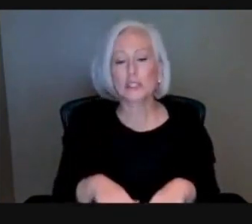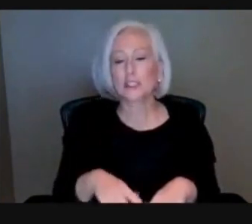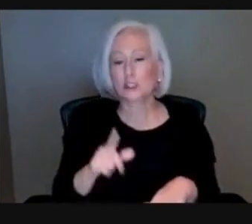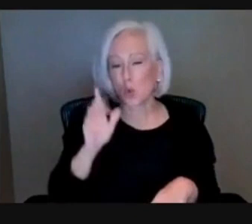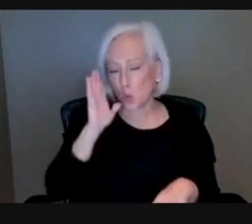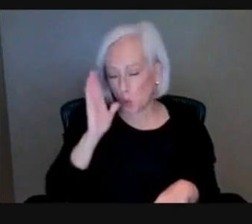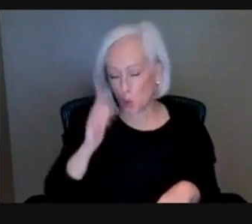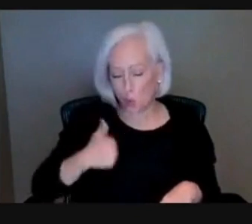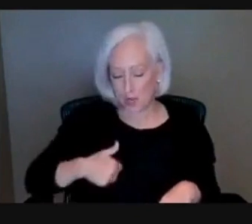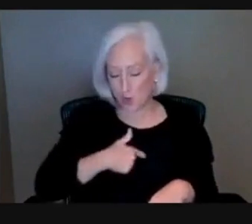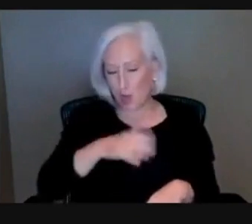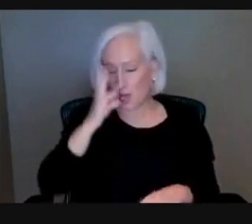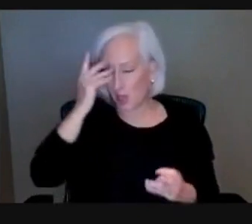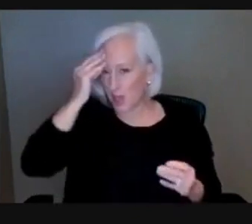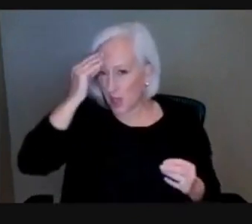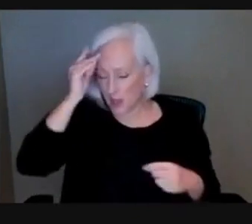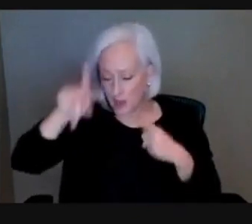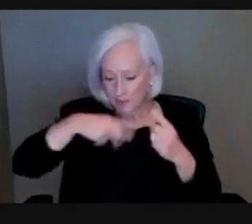loan.